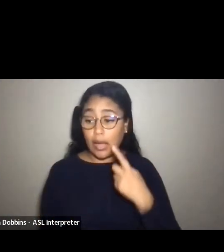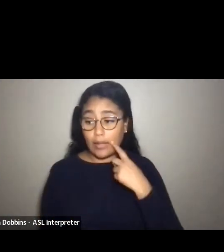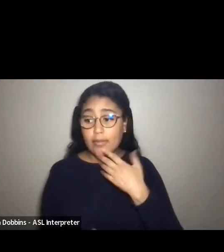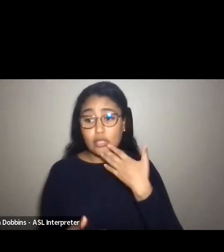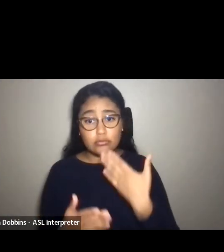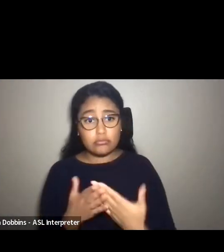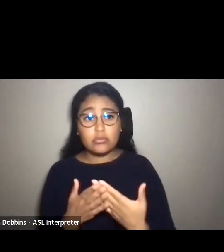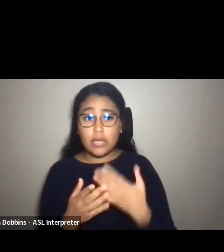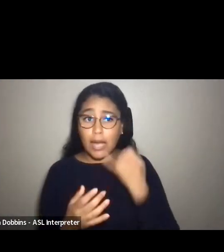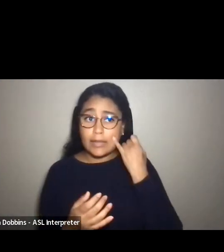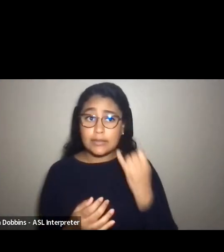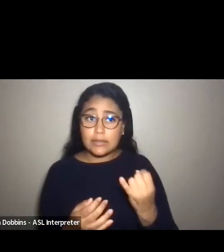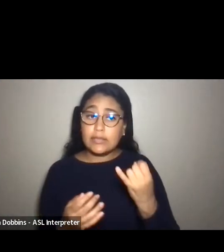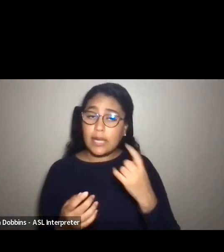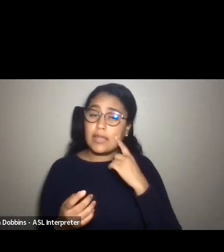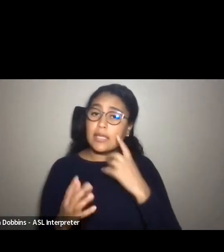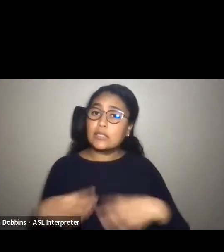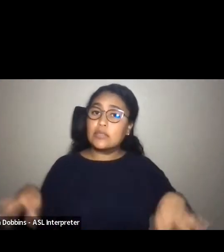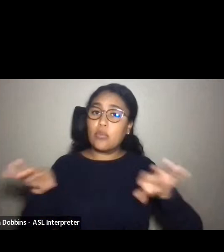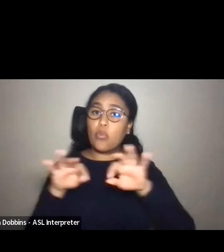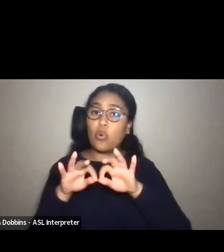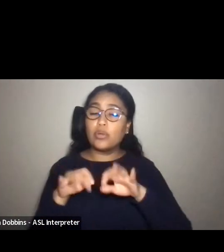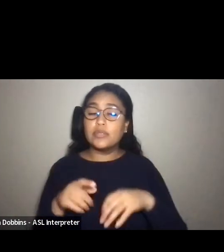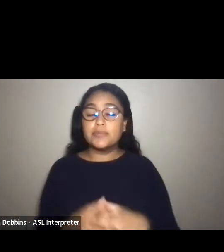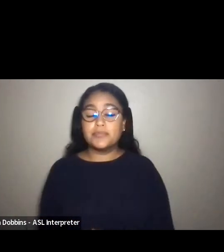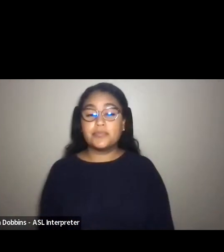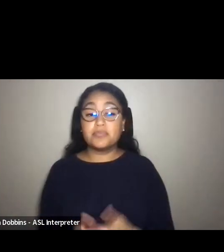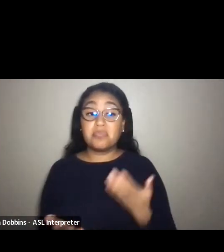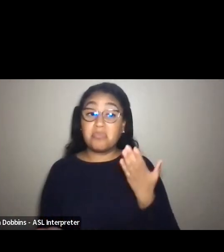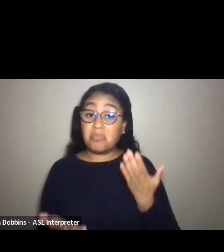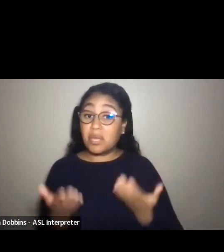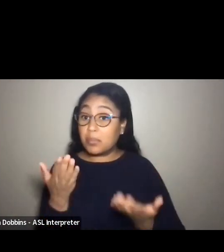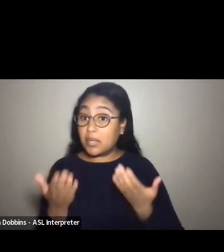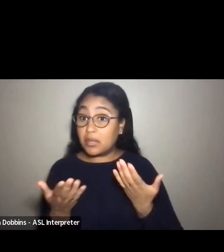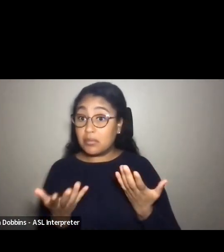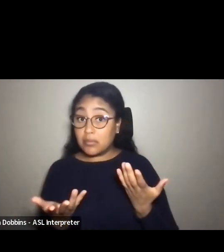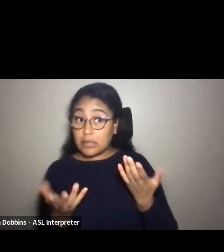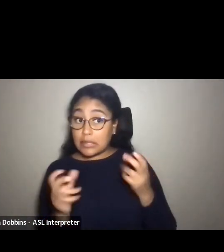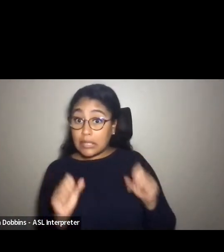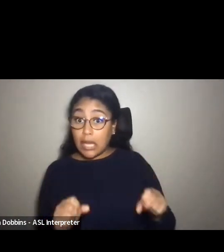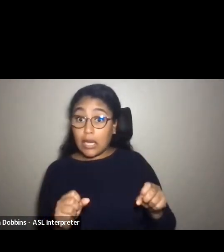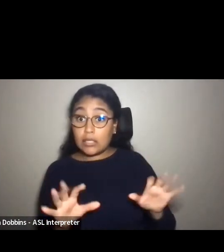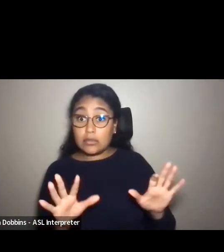valid, and that's very important. So I don't know, maybe there is a way,